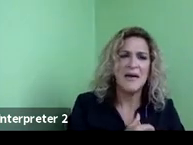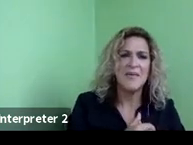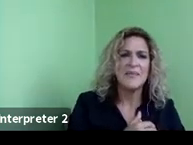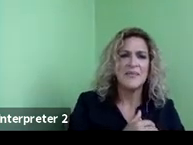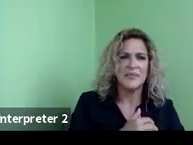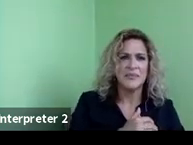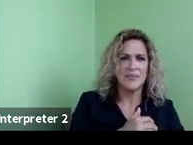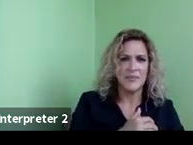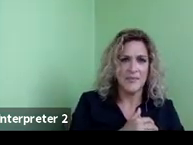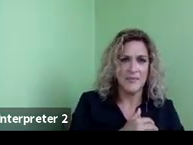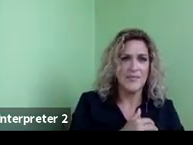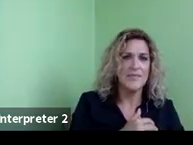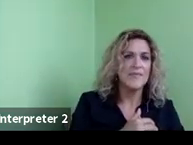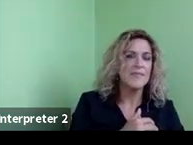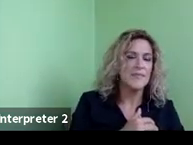Corbin.